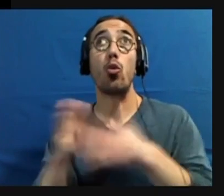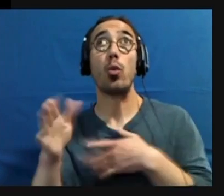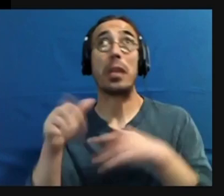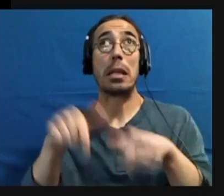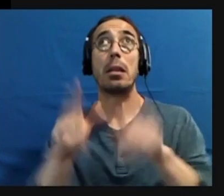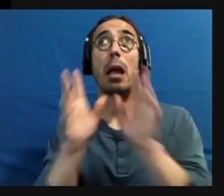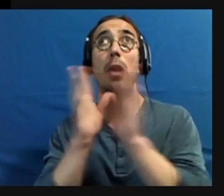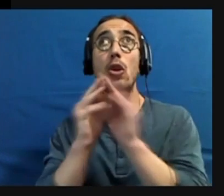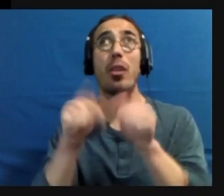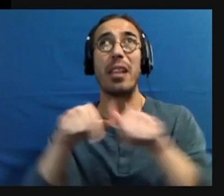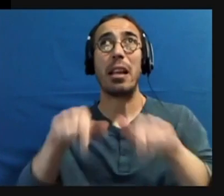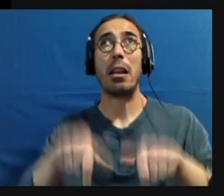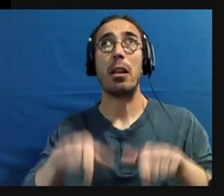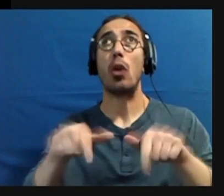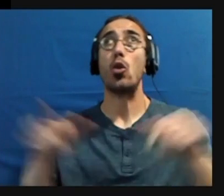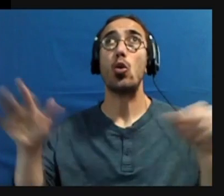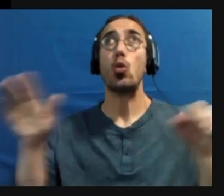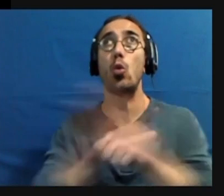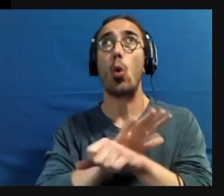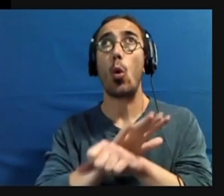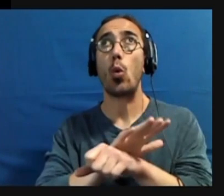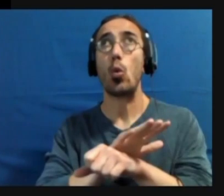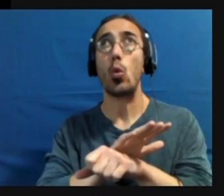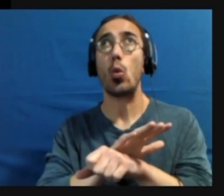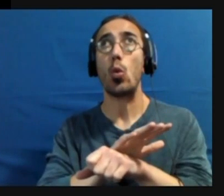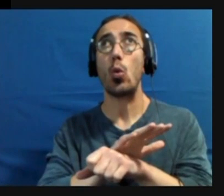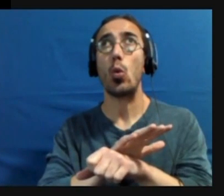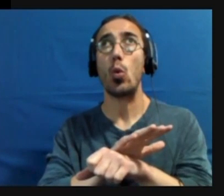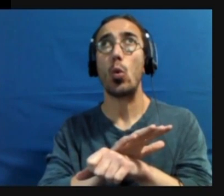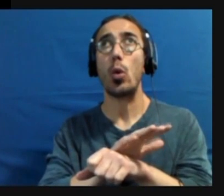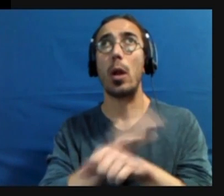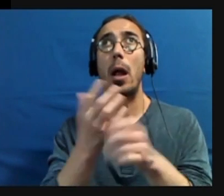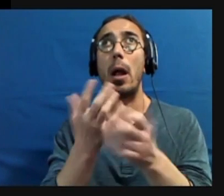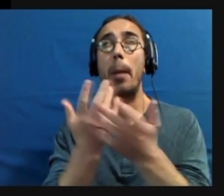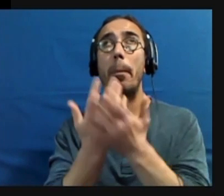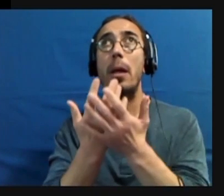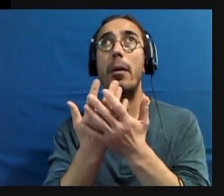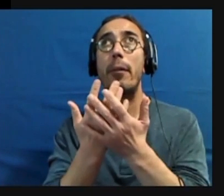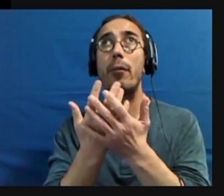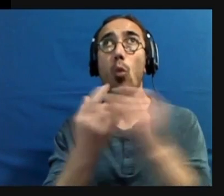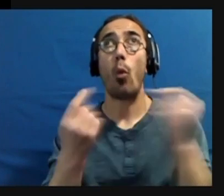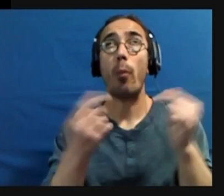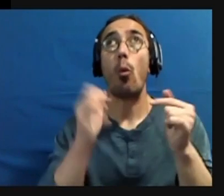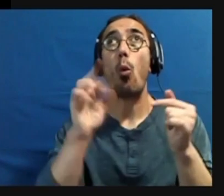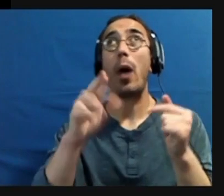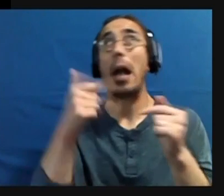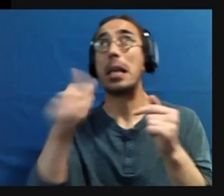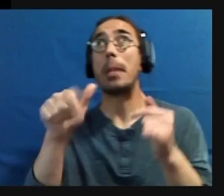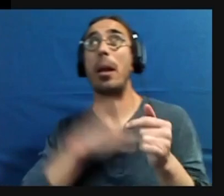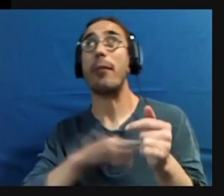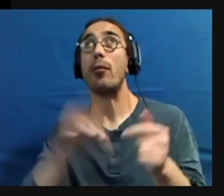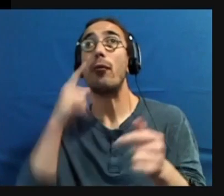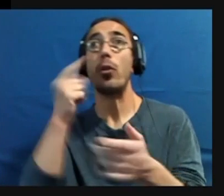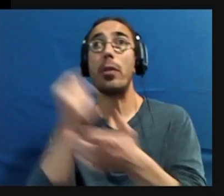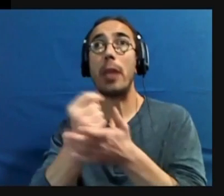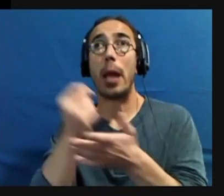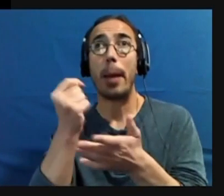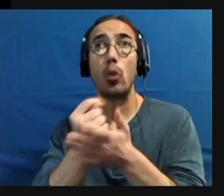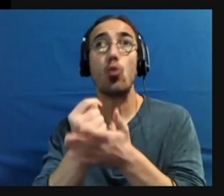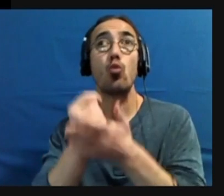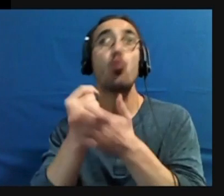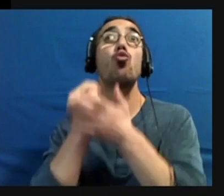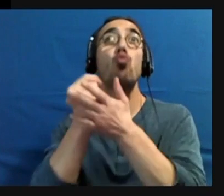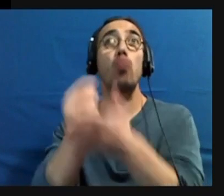sessions that this is a totally and likely harmful myth? Or is there any benefit to therapies that aim to train people's